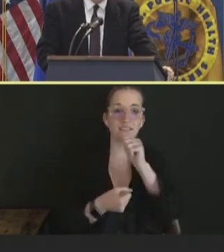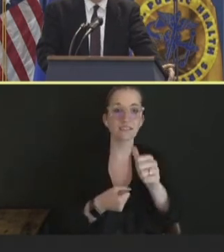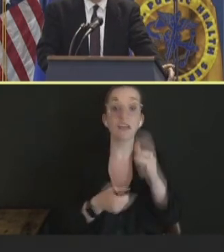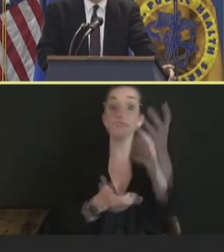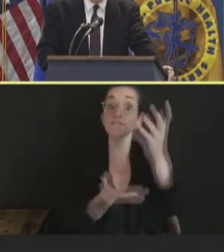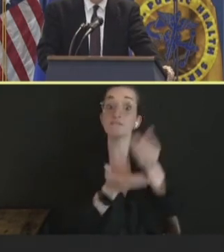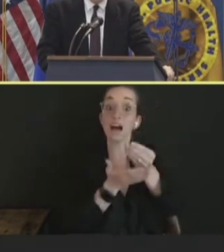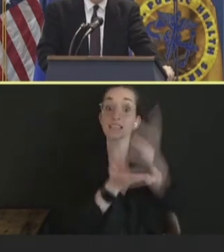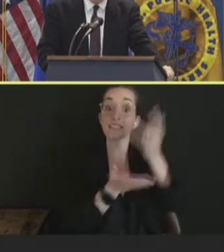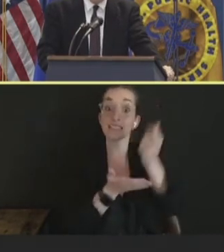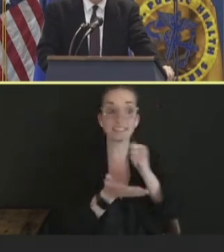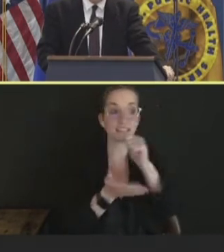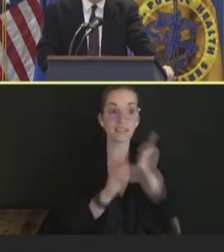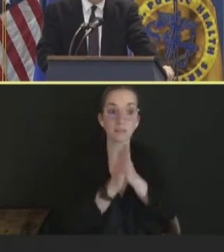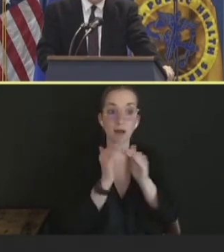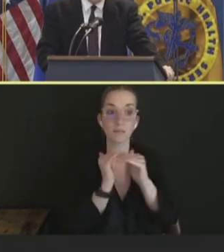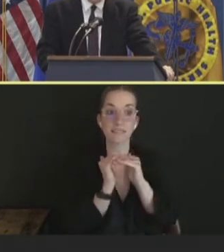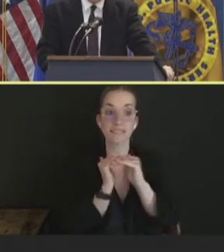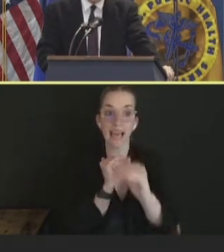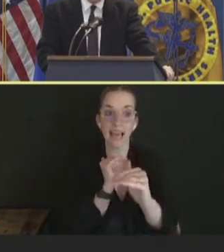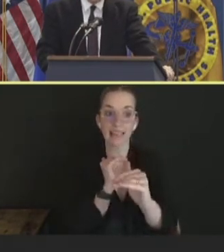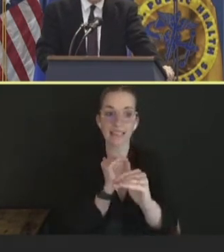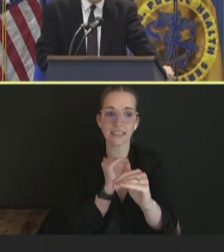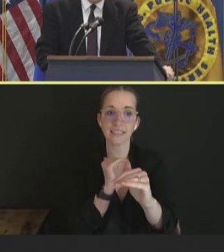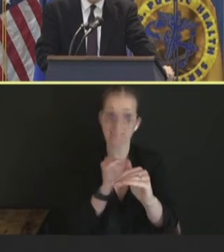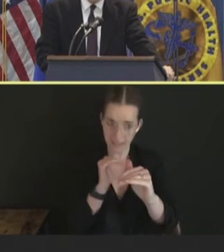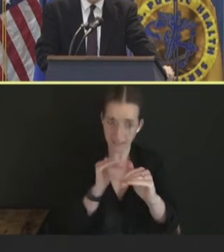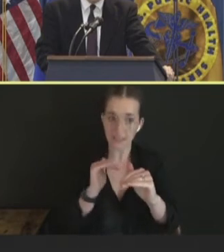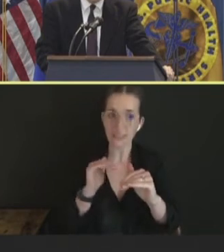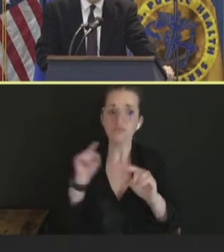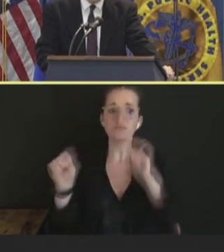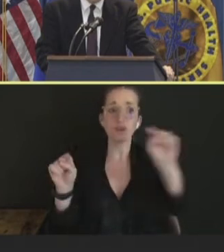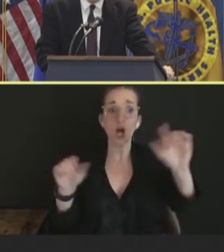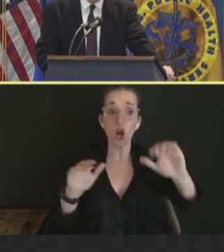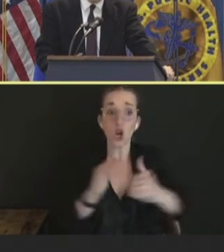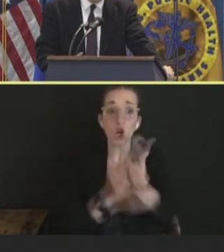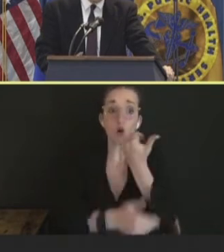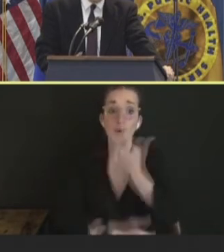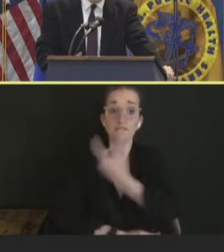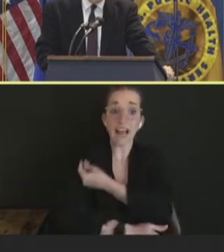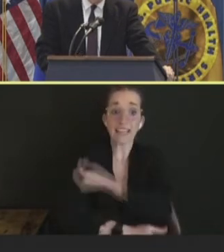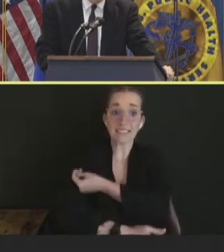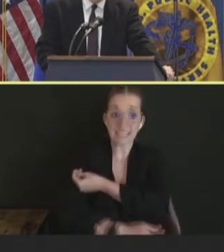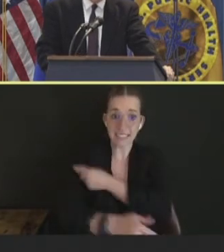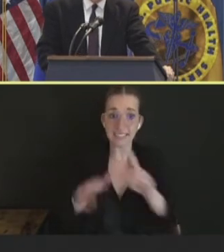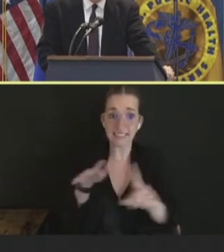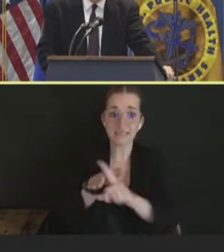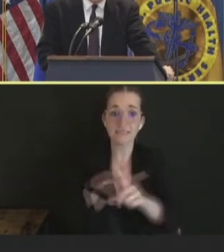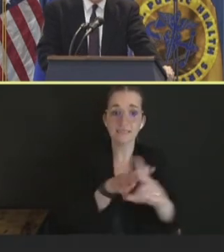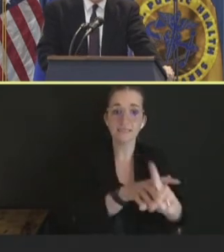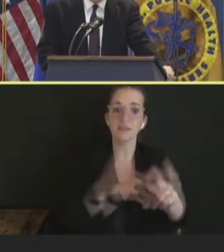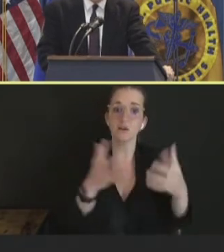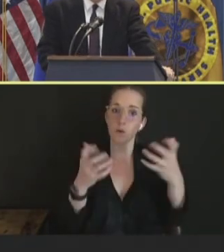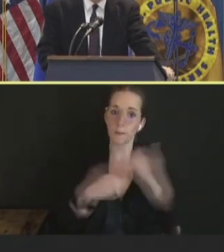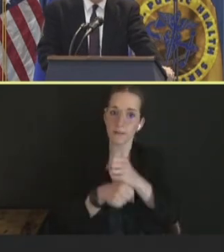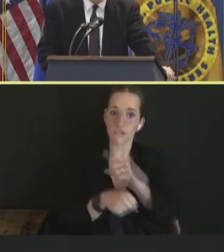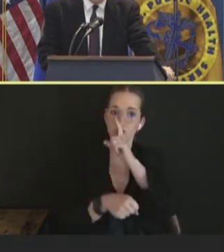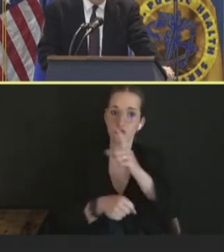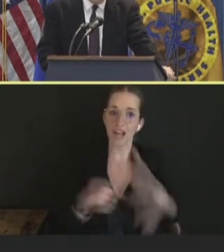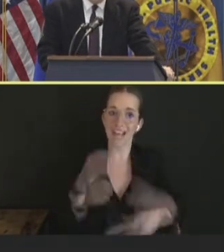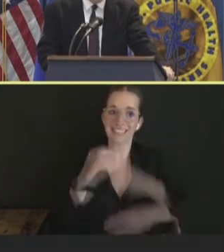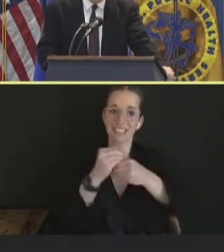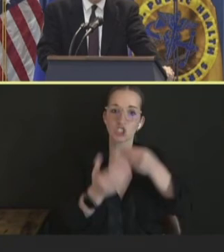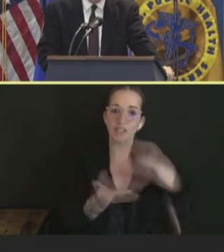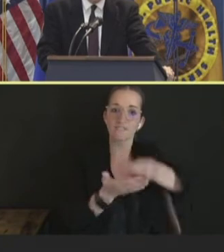and as new vaccines are introduced, additional funding is available. The NVAC recommends that HHS and